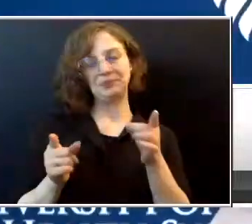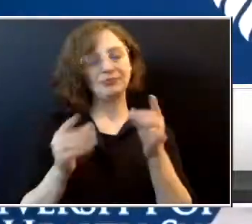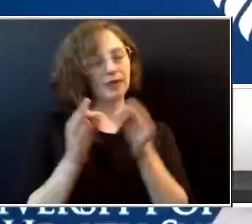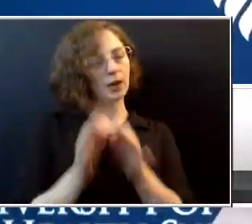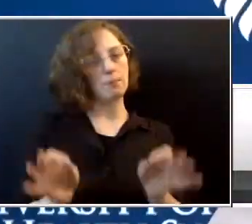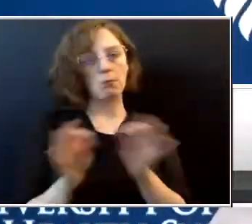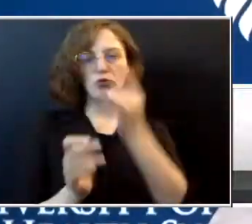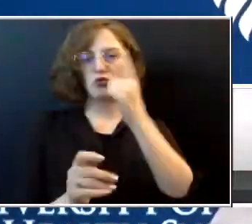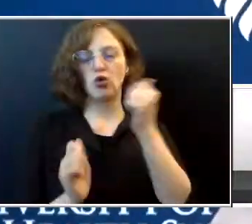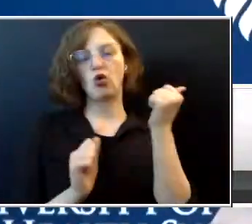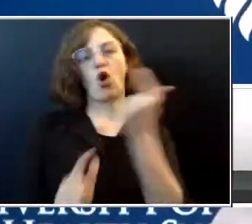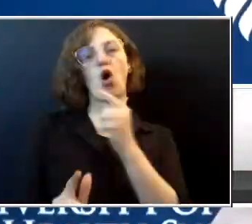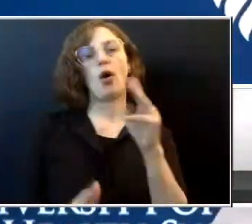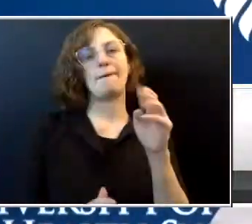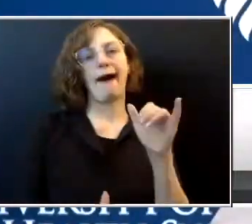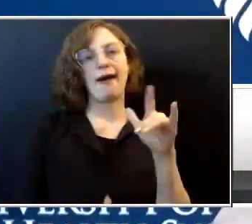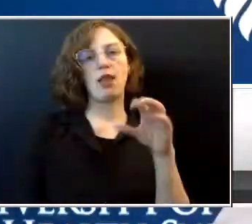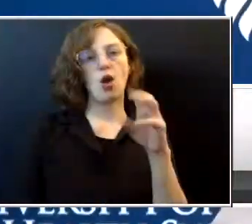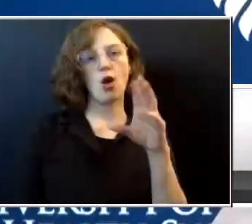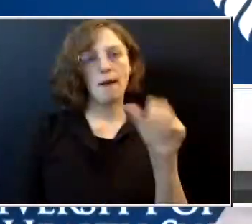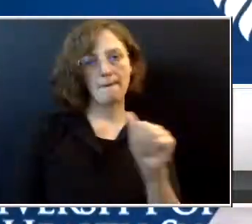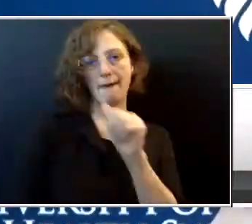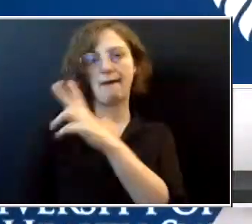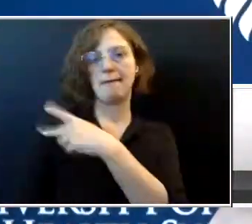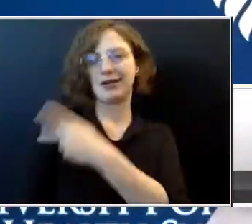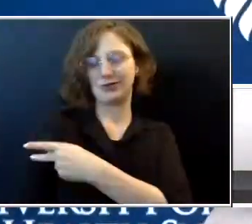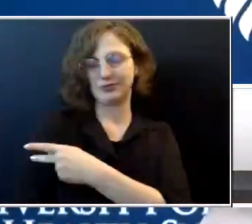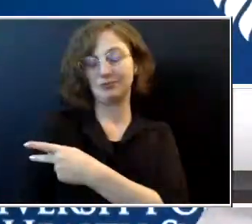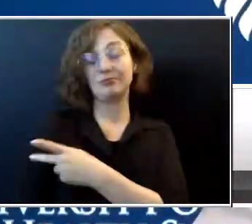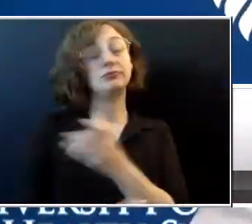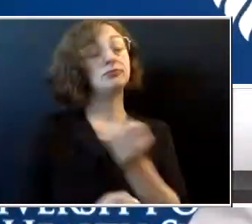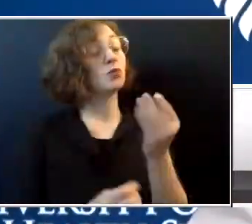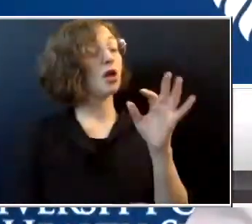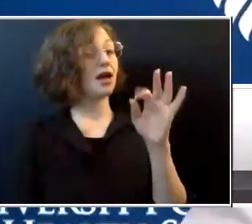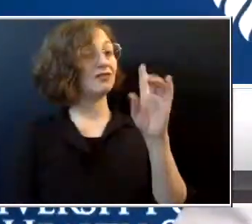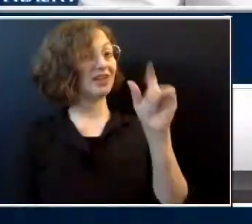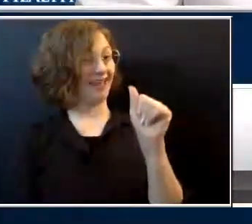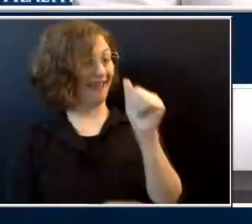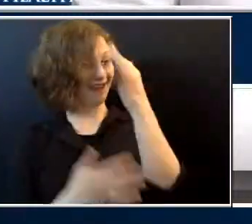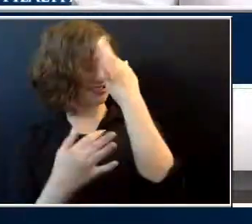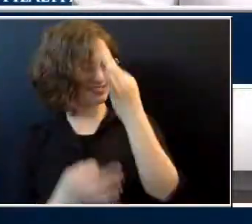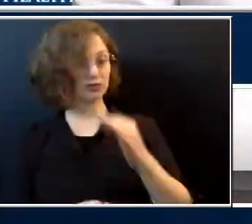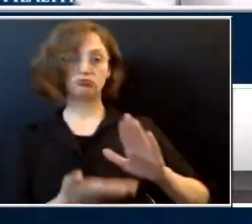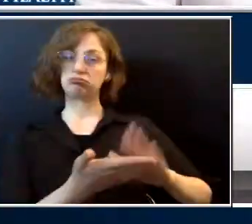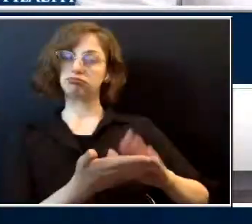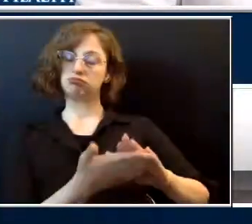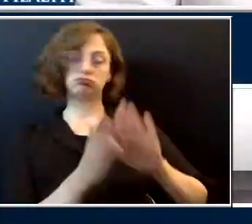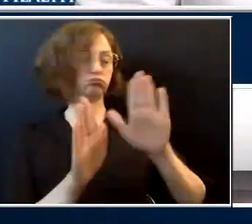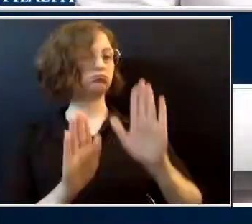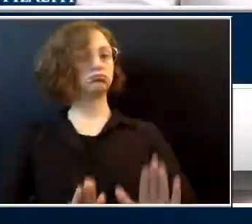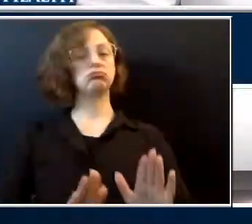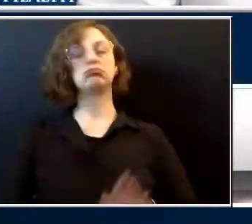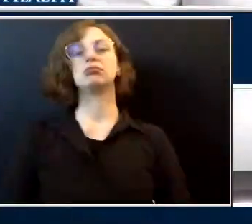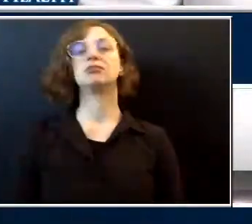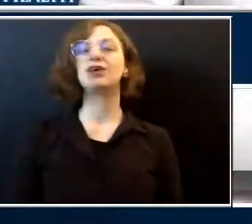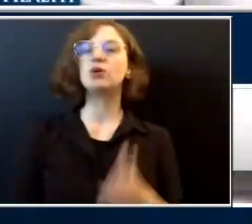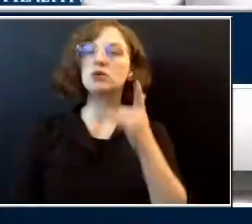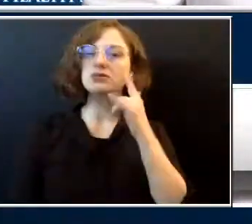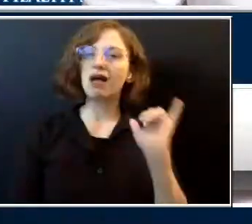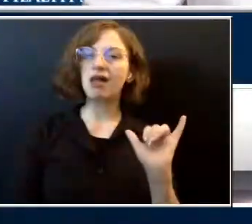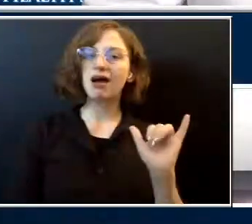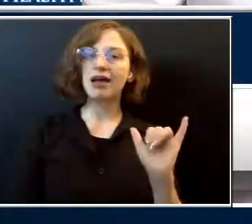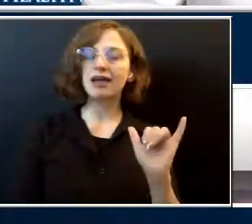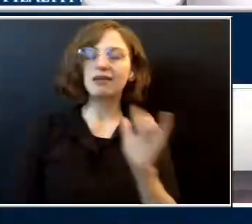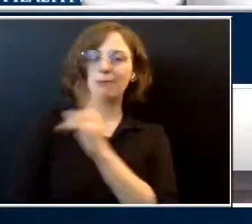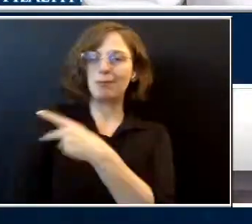was a really good, great decisions by the FDA based on these 2 randomized trials. So it's not only that they live longer, they live better. Sounds